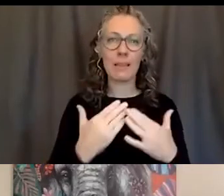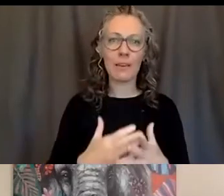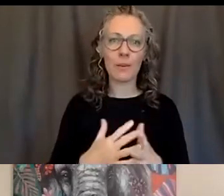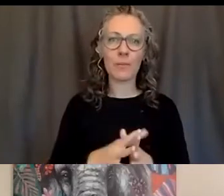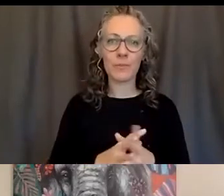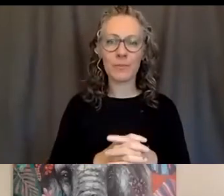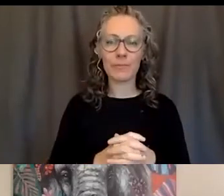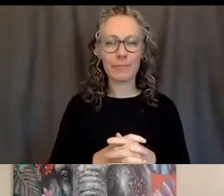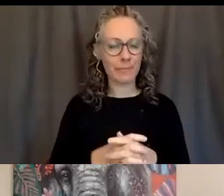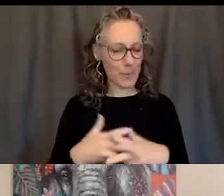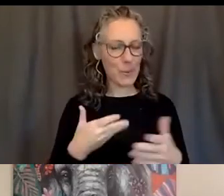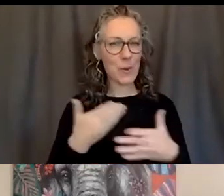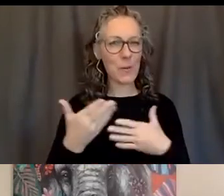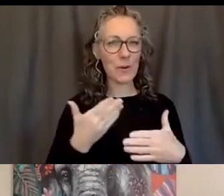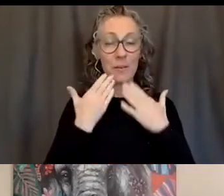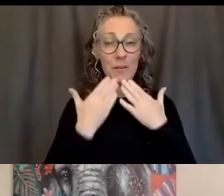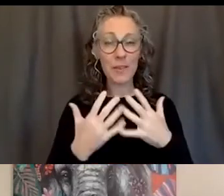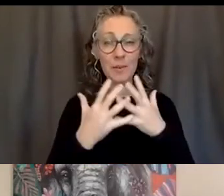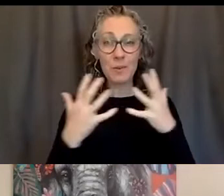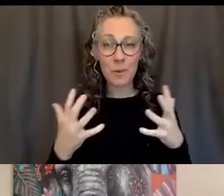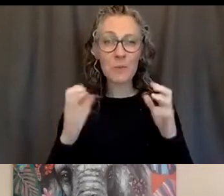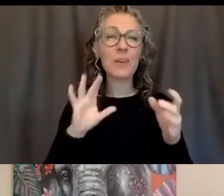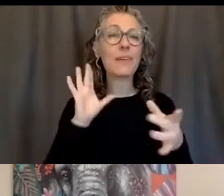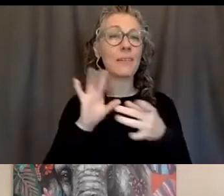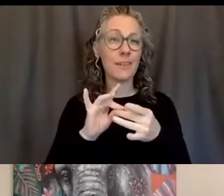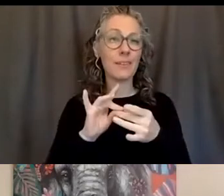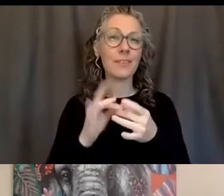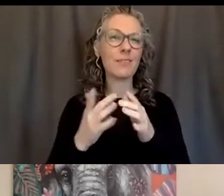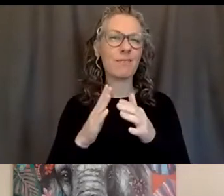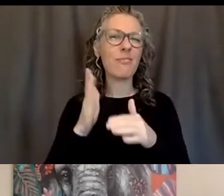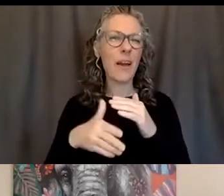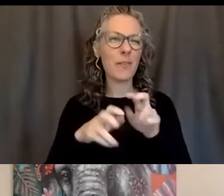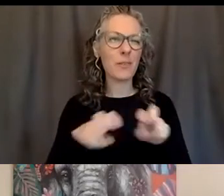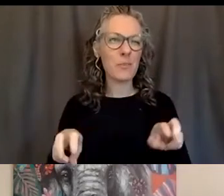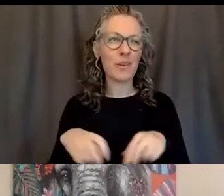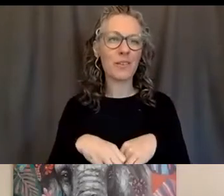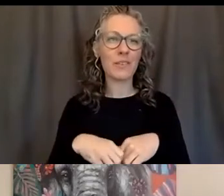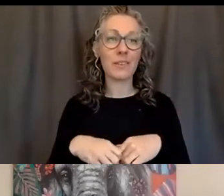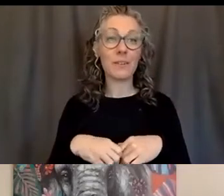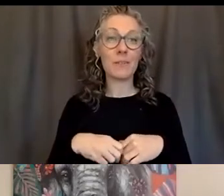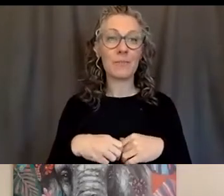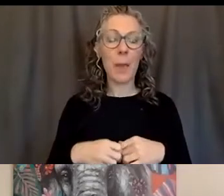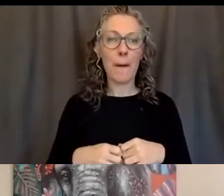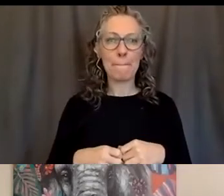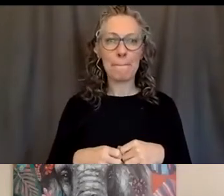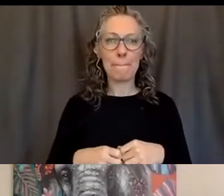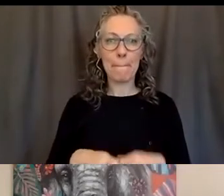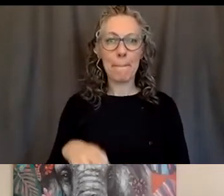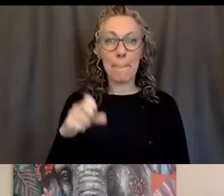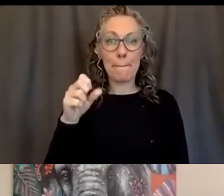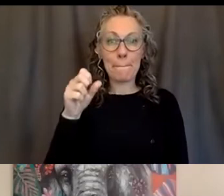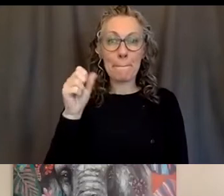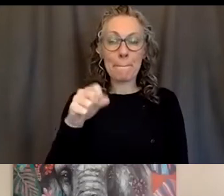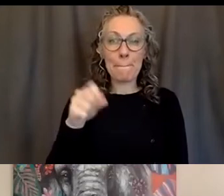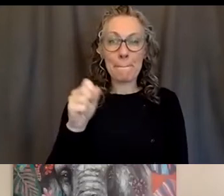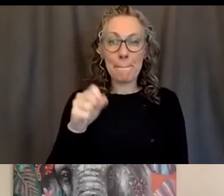You're welcome. Well, thank you so much. We can connect after, connect at the end of the panel. You just stay on with us. And, Yeah, I got to pay you. It's great. Yeah,